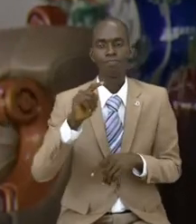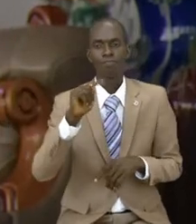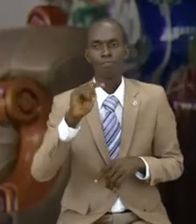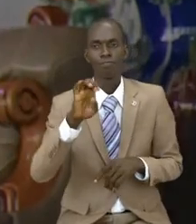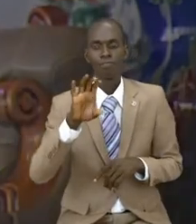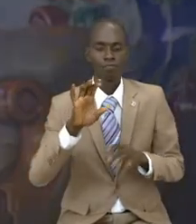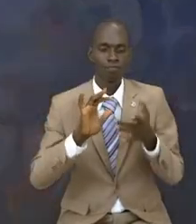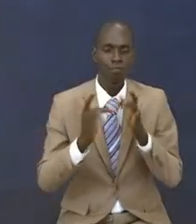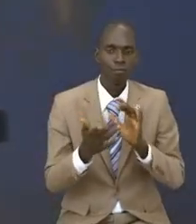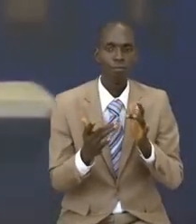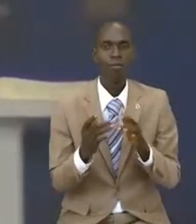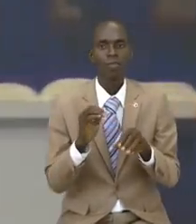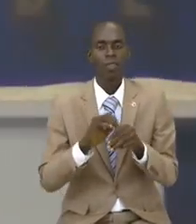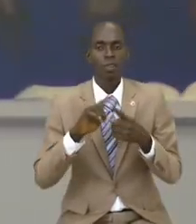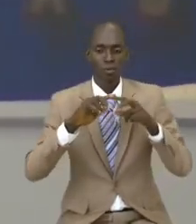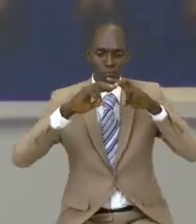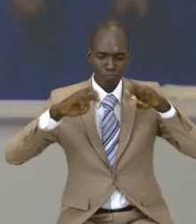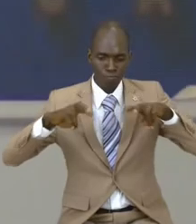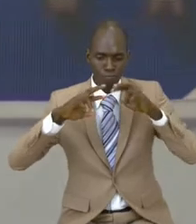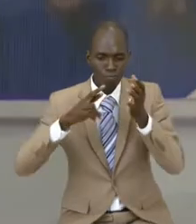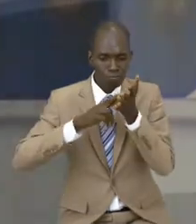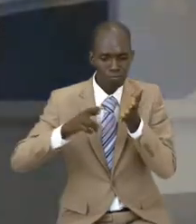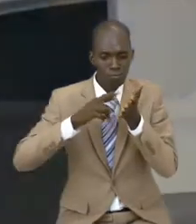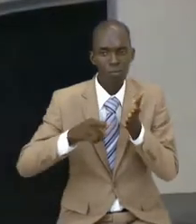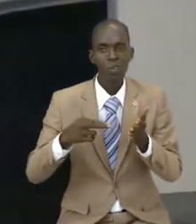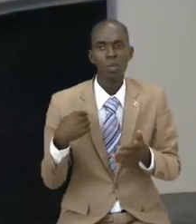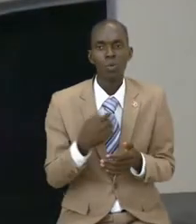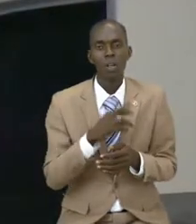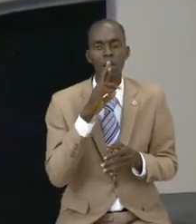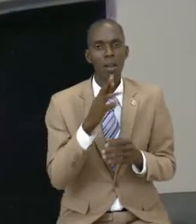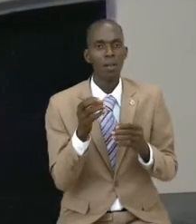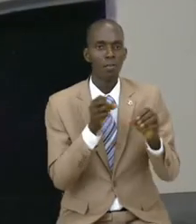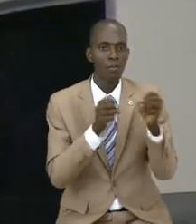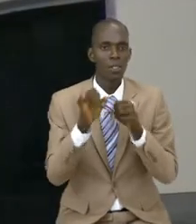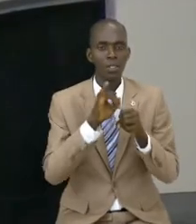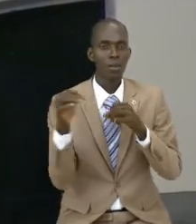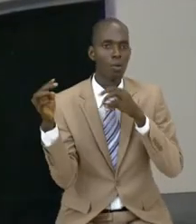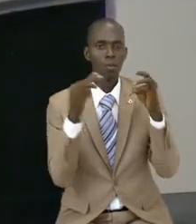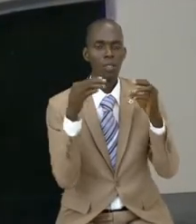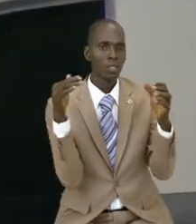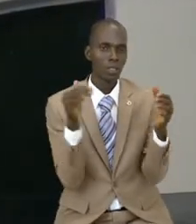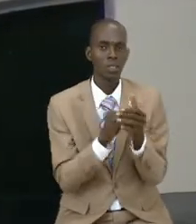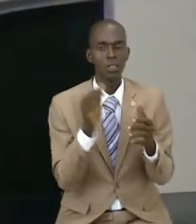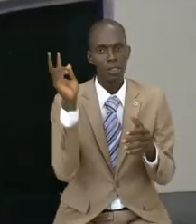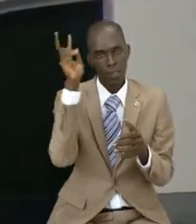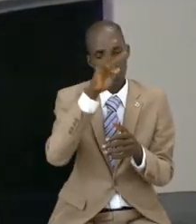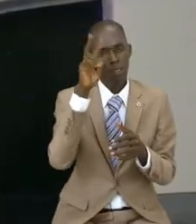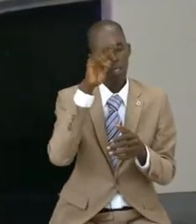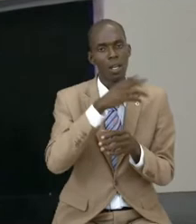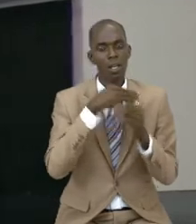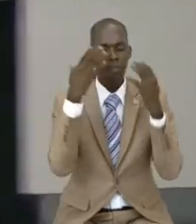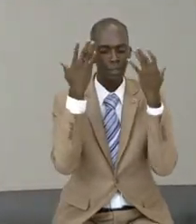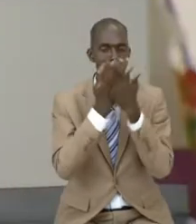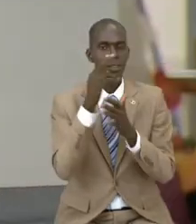into everything we're doing. We're fighting a war against ignorance and darkness. And